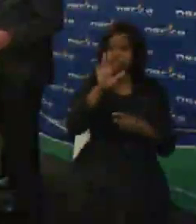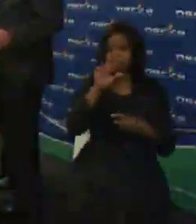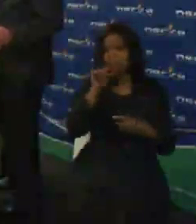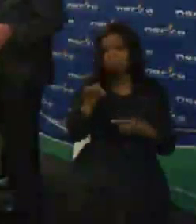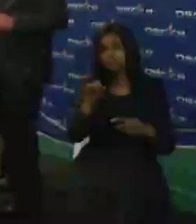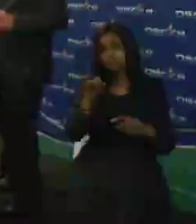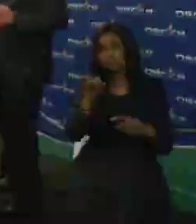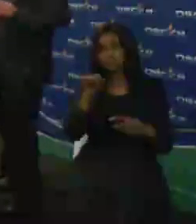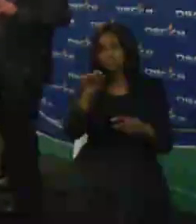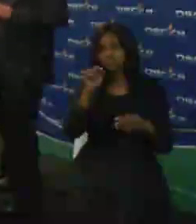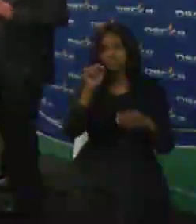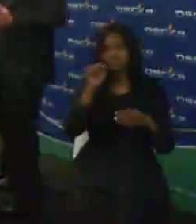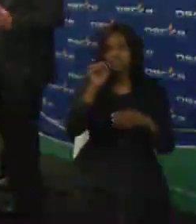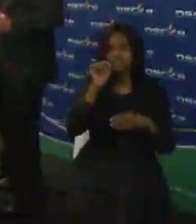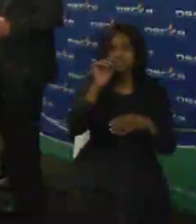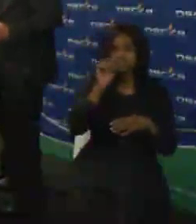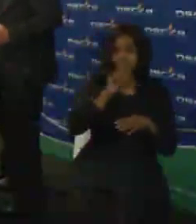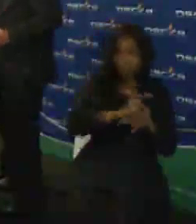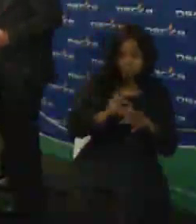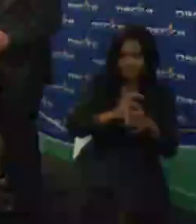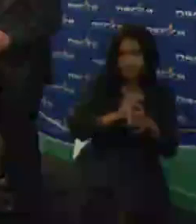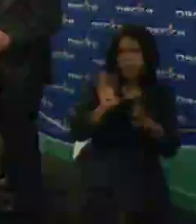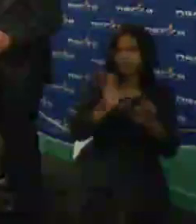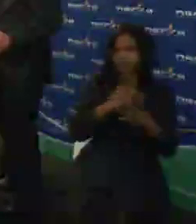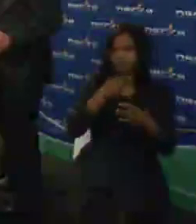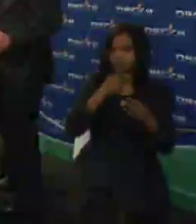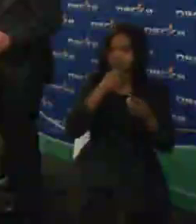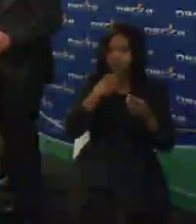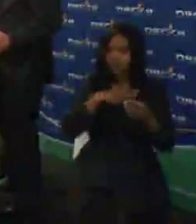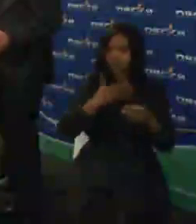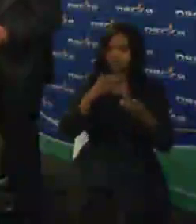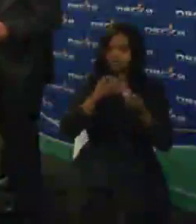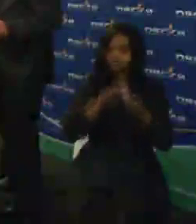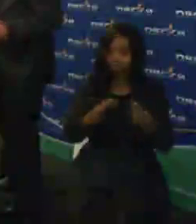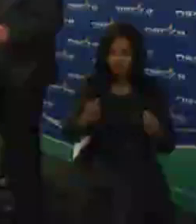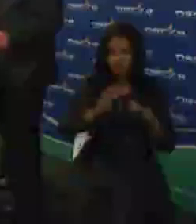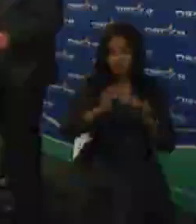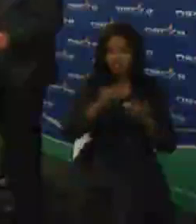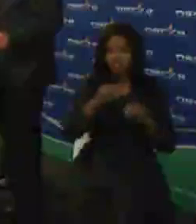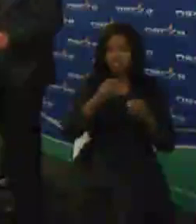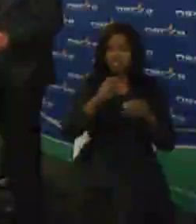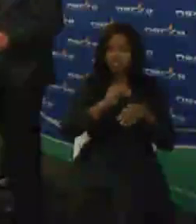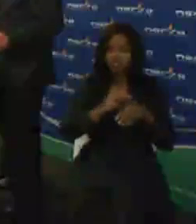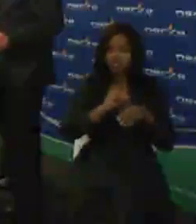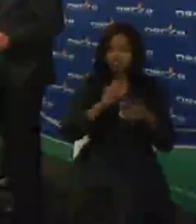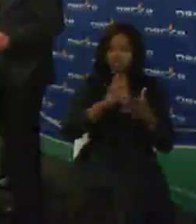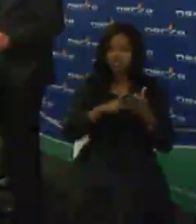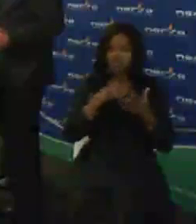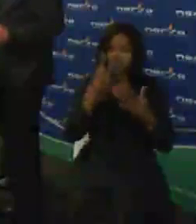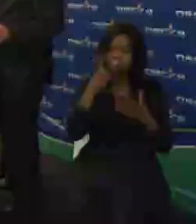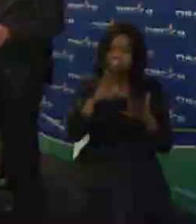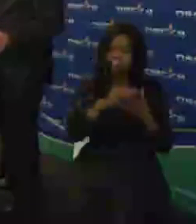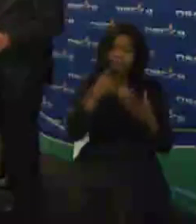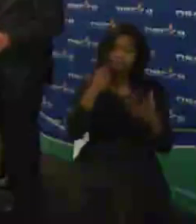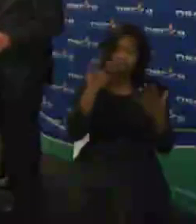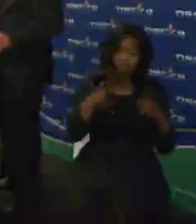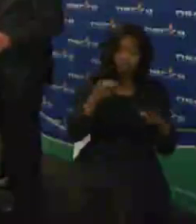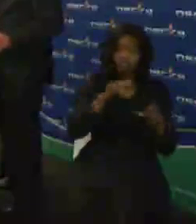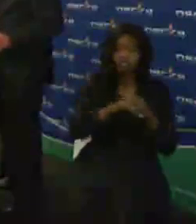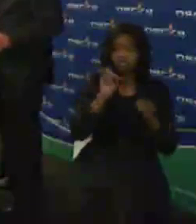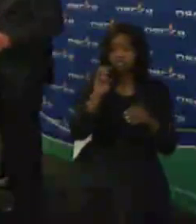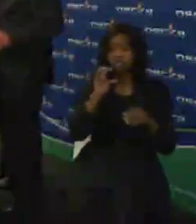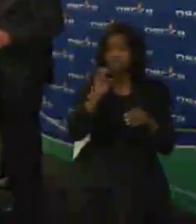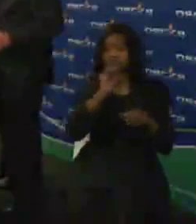address these 9 key issues that we've seen. As we already stated in Soweto, the detail